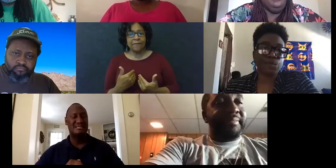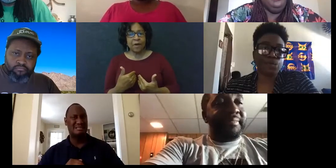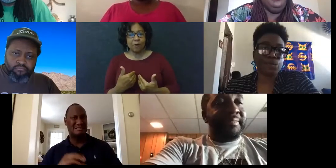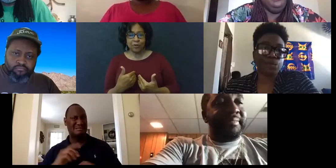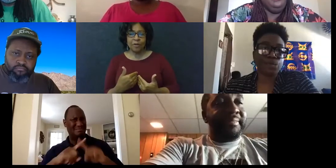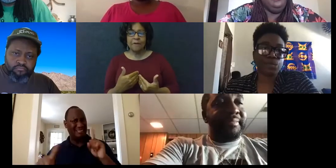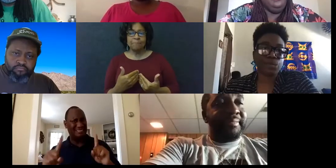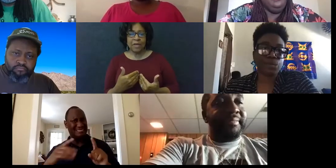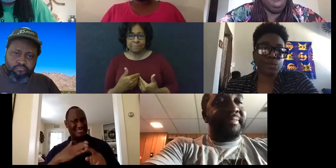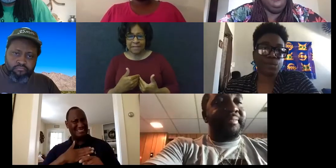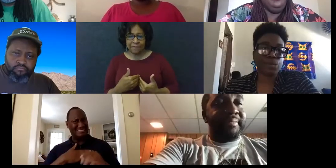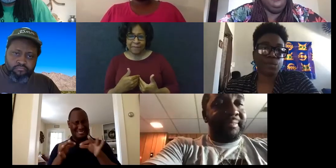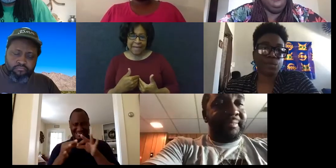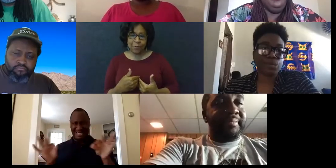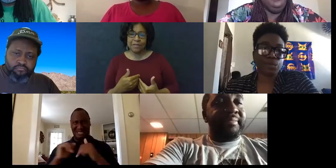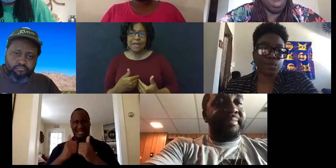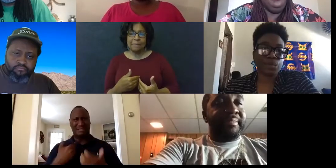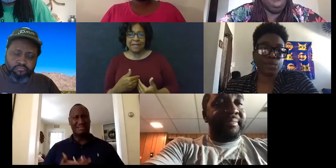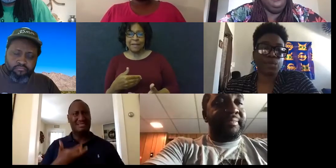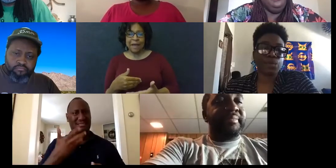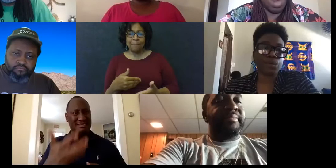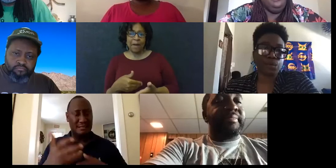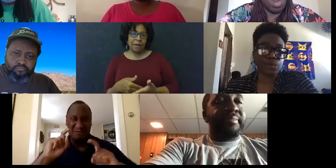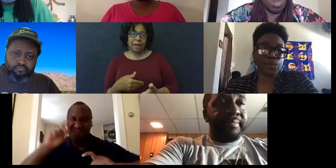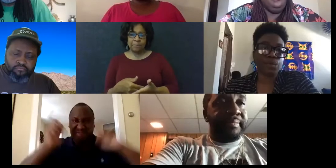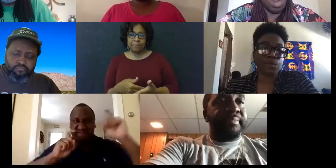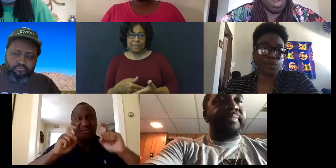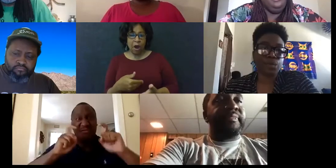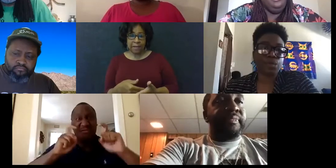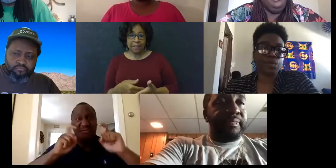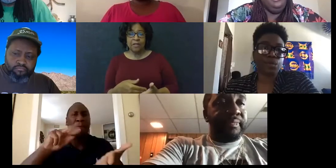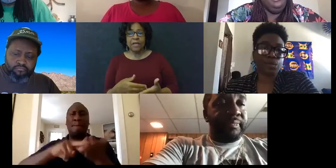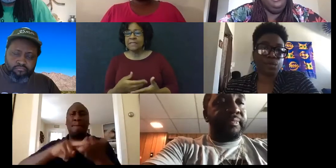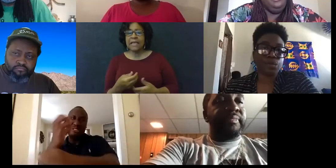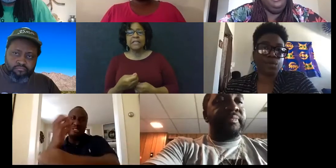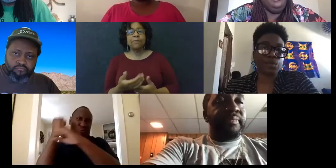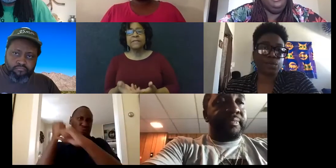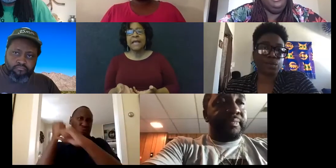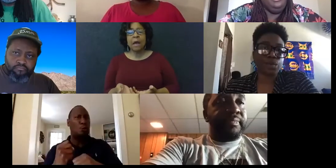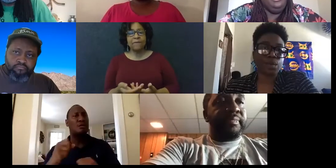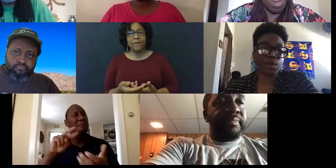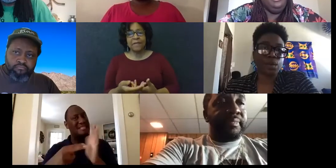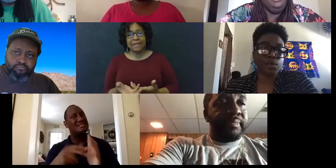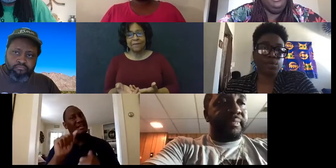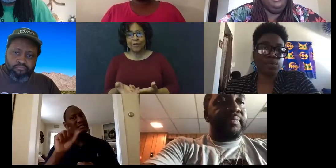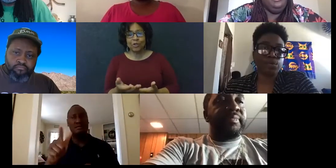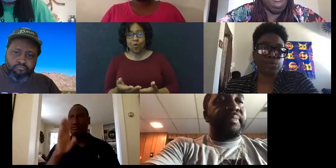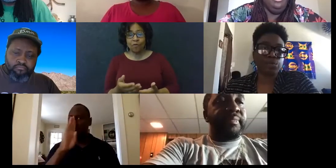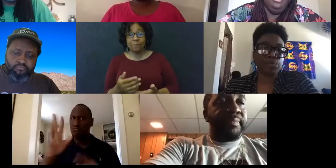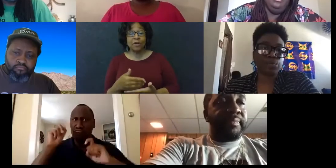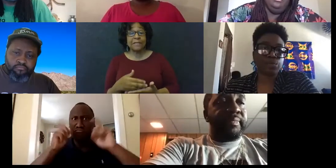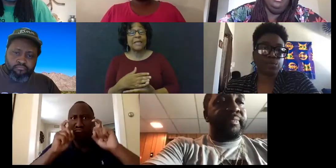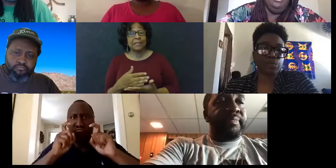my deaf culture, just my deaf language makes me a target. Just expressing how I feel and giving a